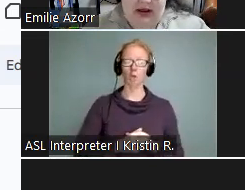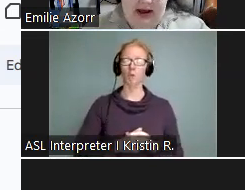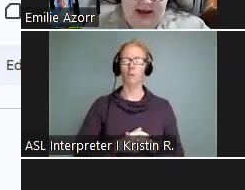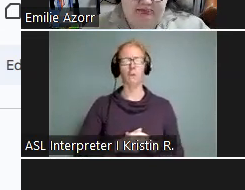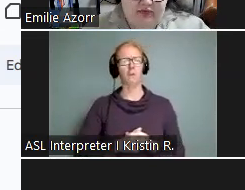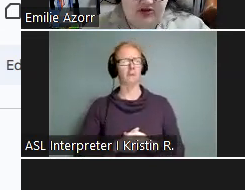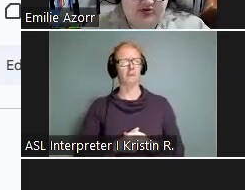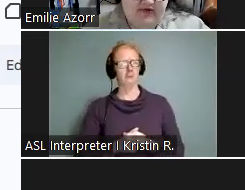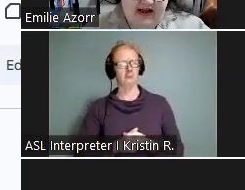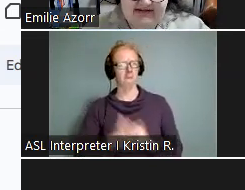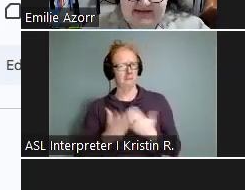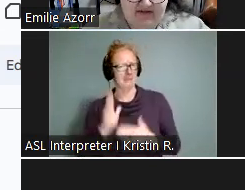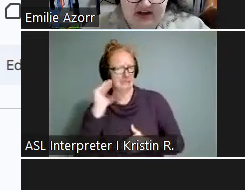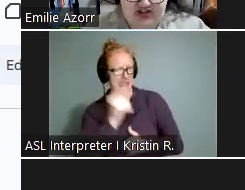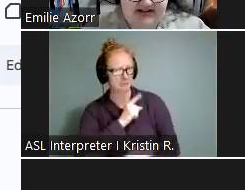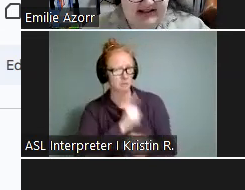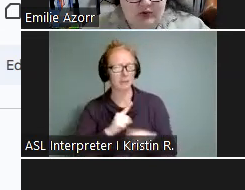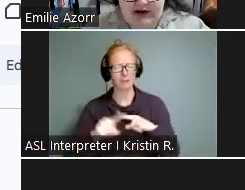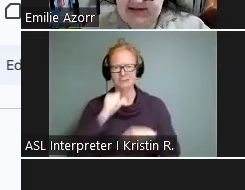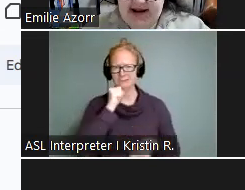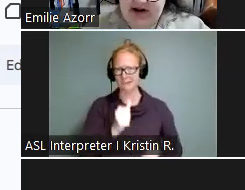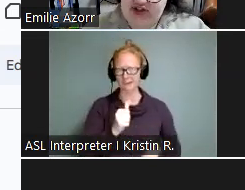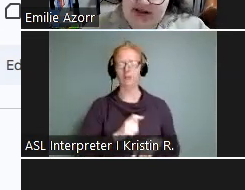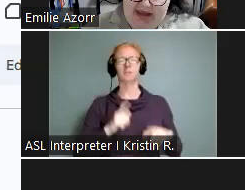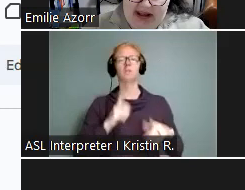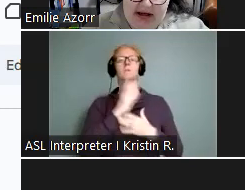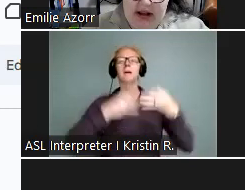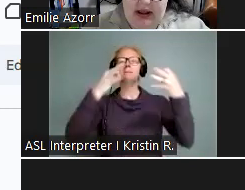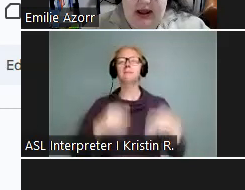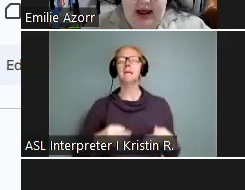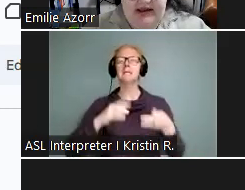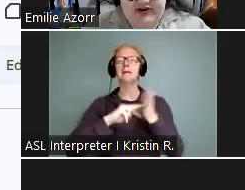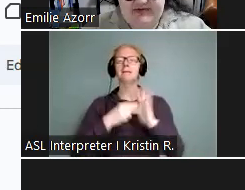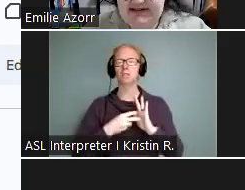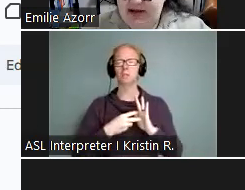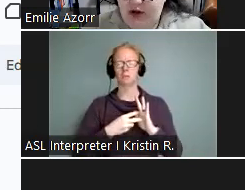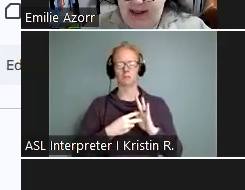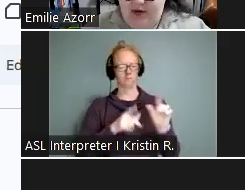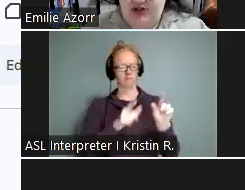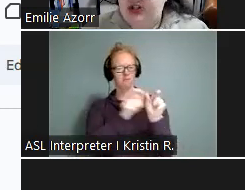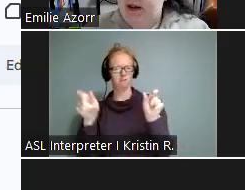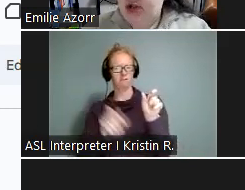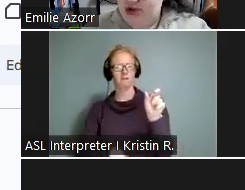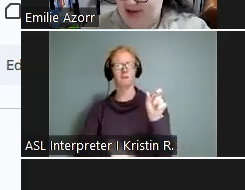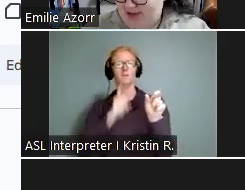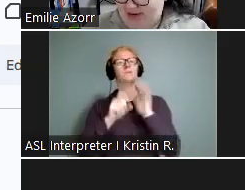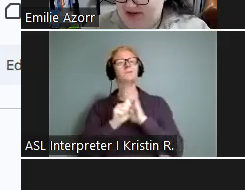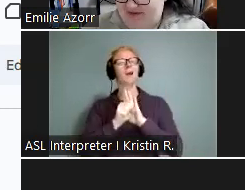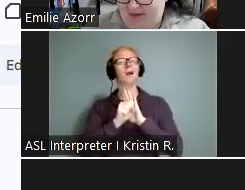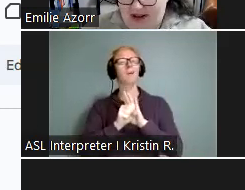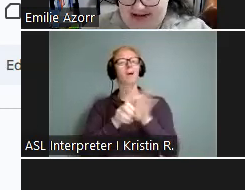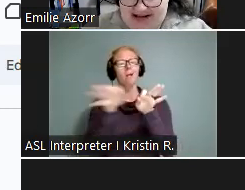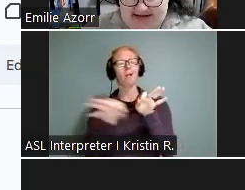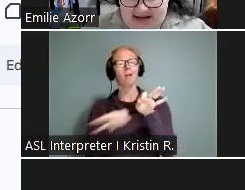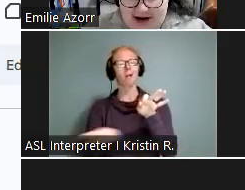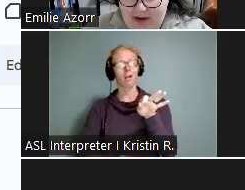not. So we've got some definitions, like what does that actually mean? Here's some sample language to make sure that the purpose